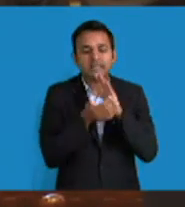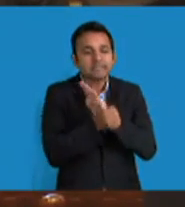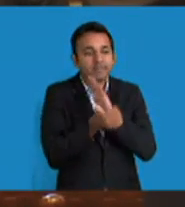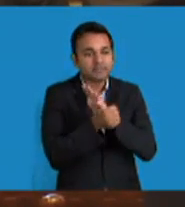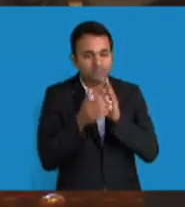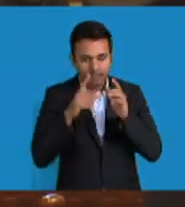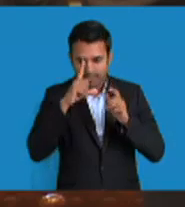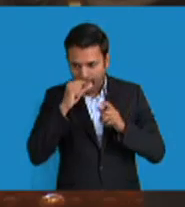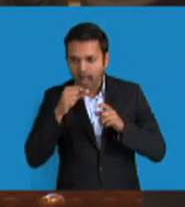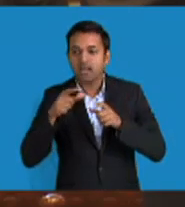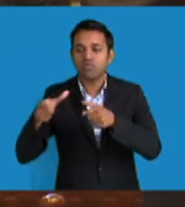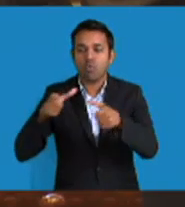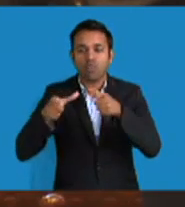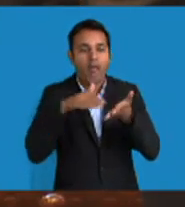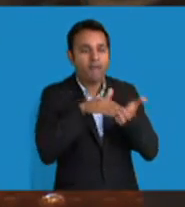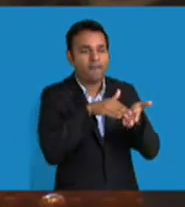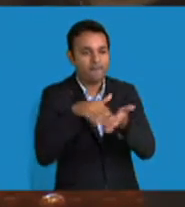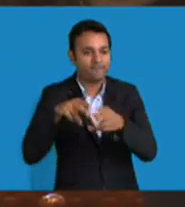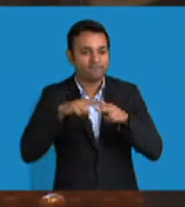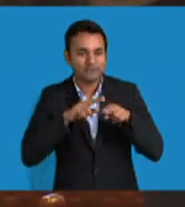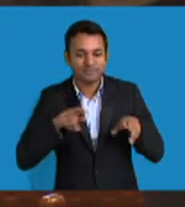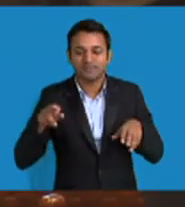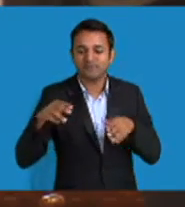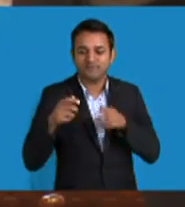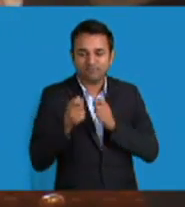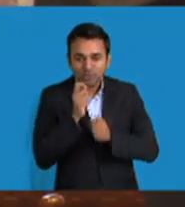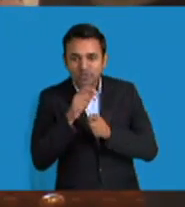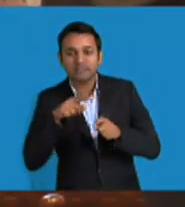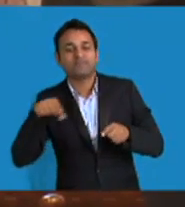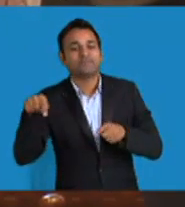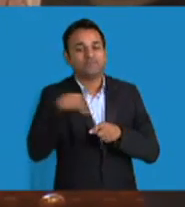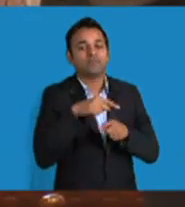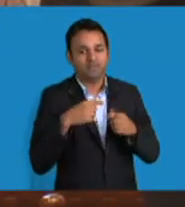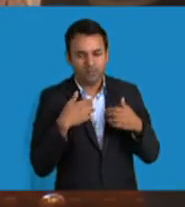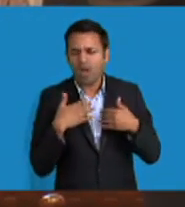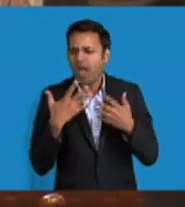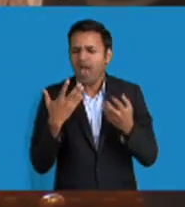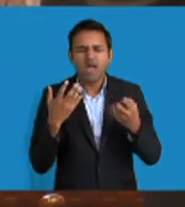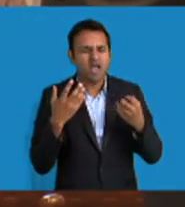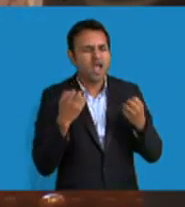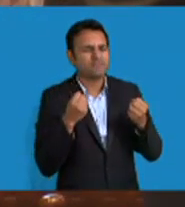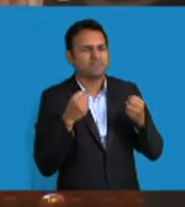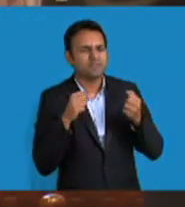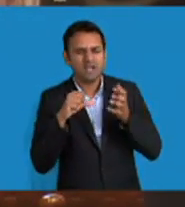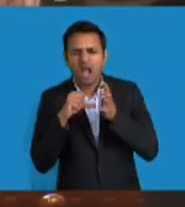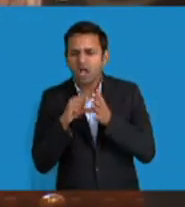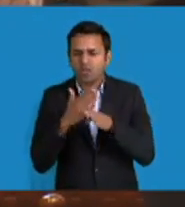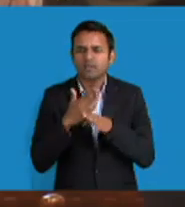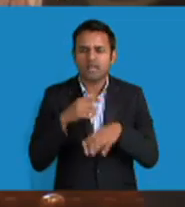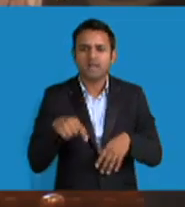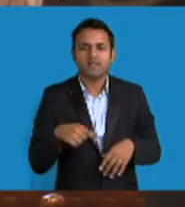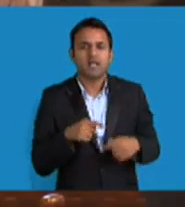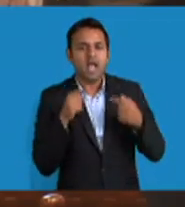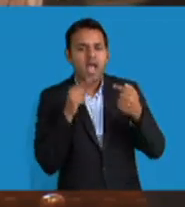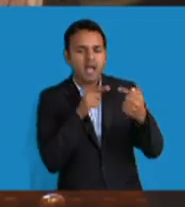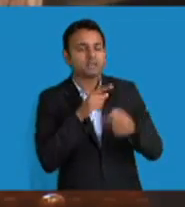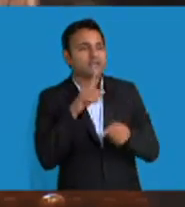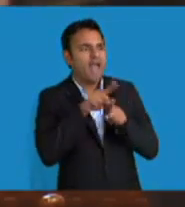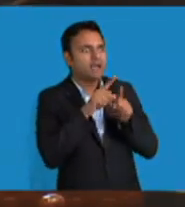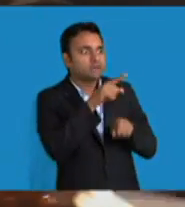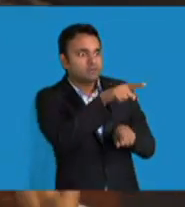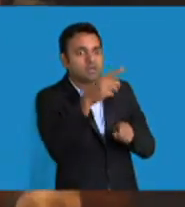plays its part as an active combatant against illegal, unreported and unregulated fishing